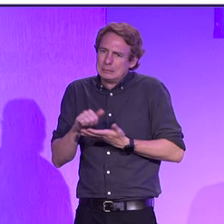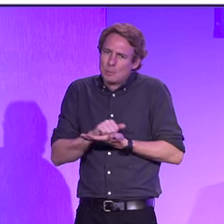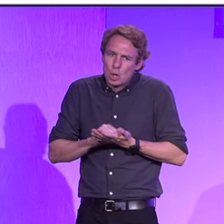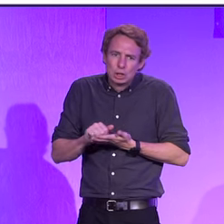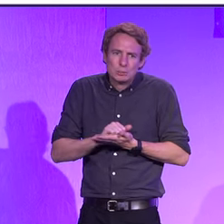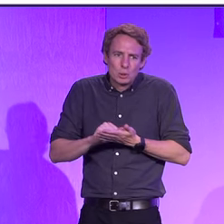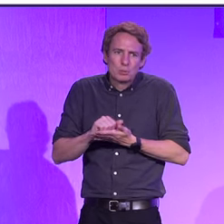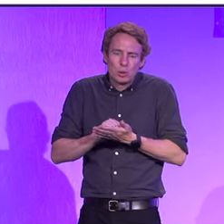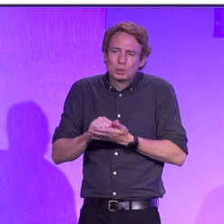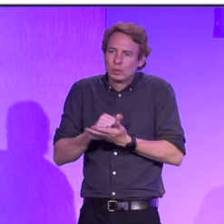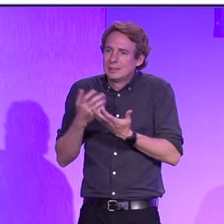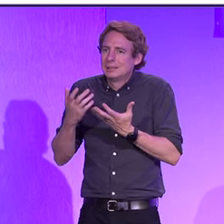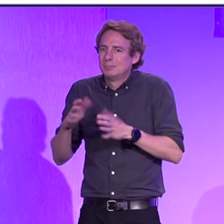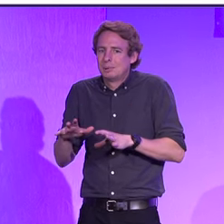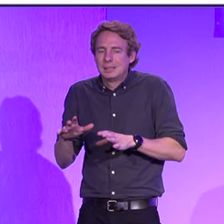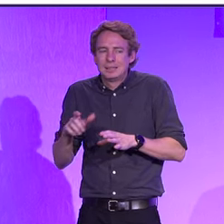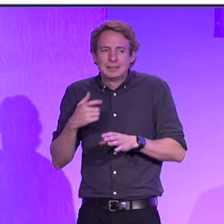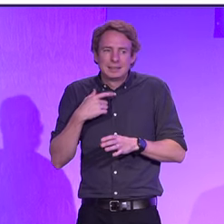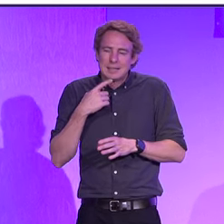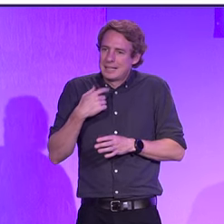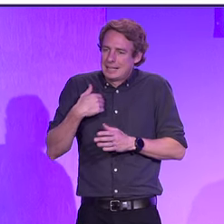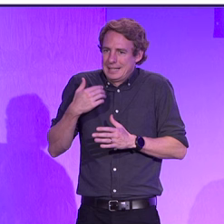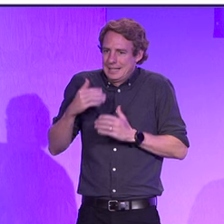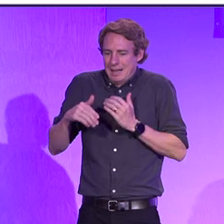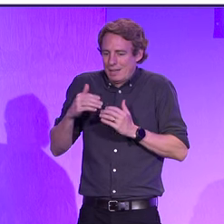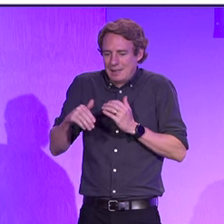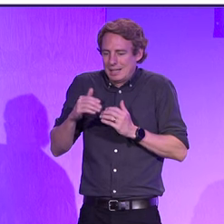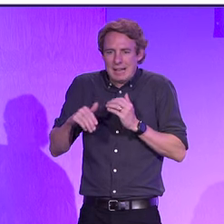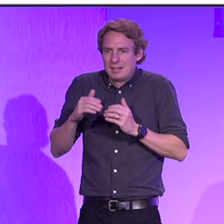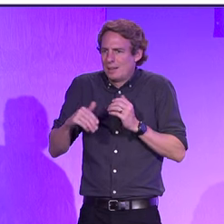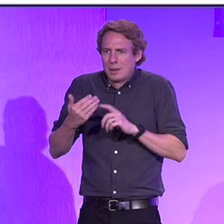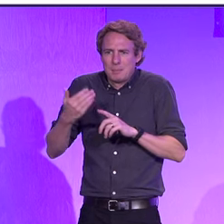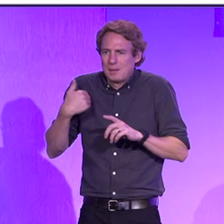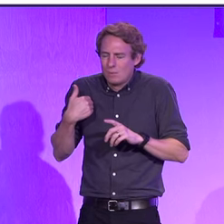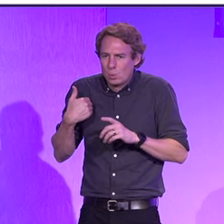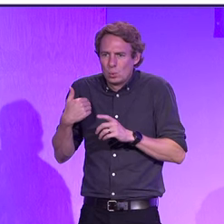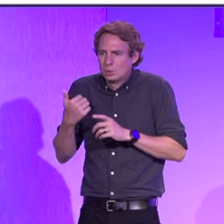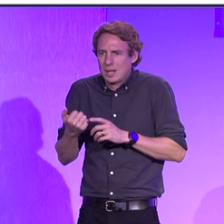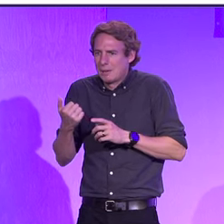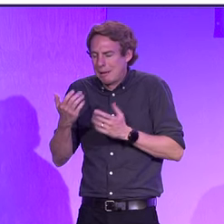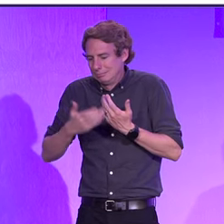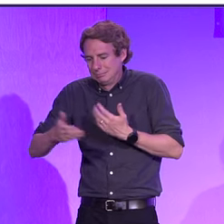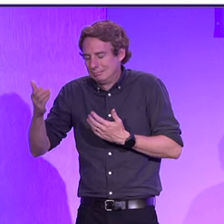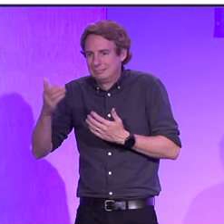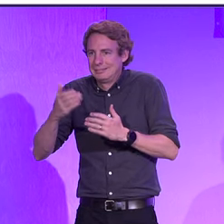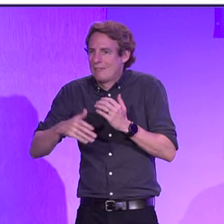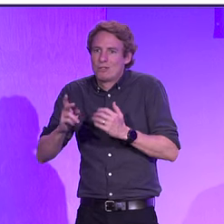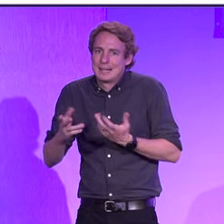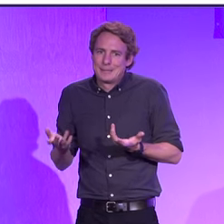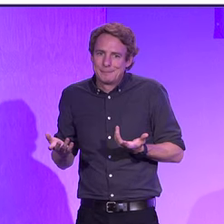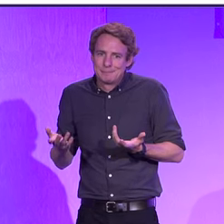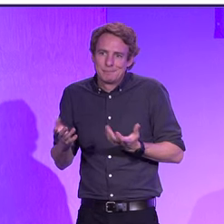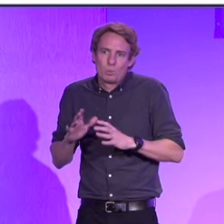apologized. And never, ever, ever, ever have I not had a timer running while baking. So, you know,